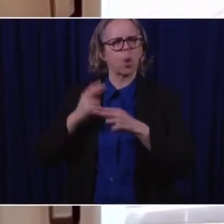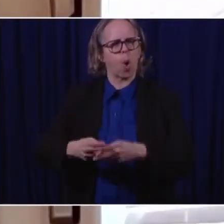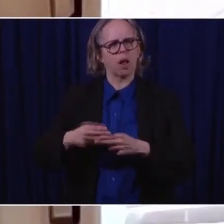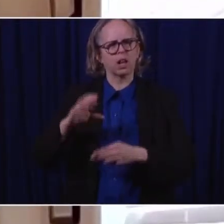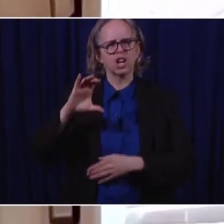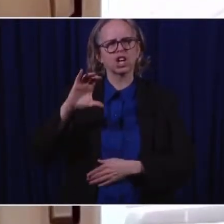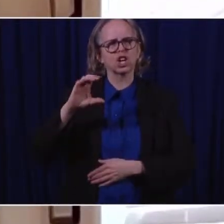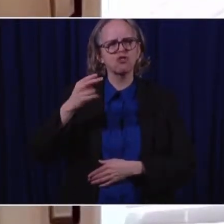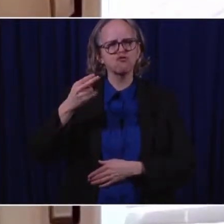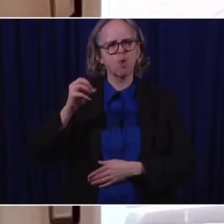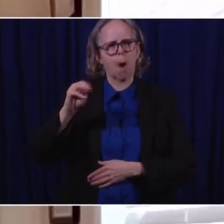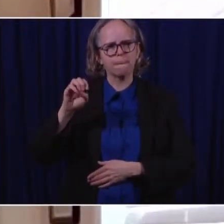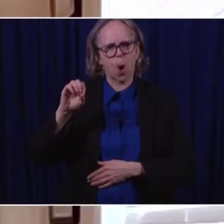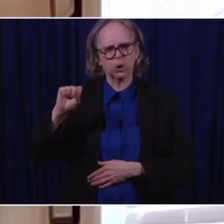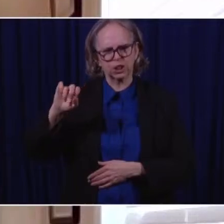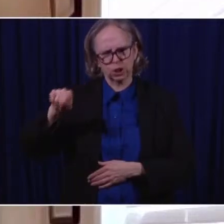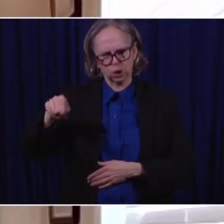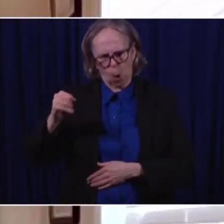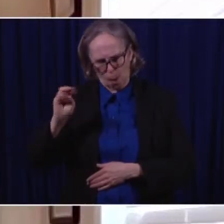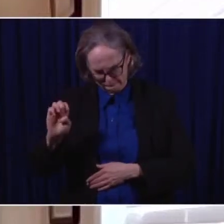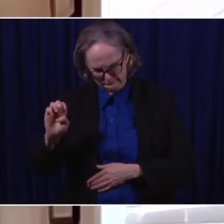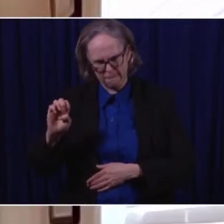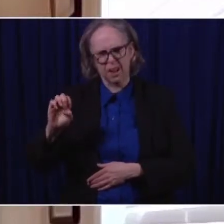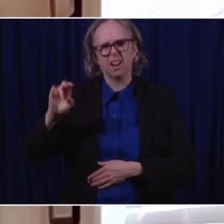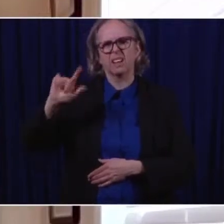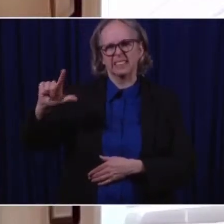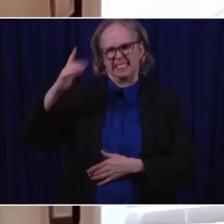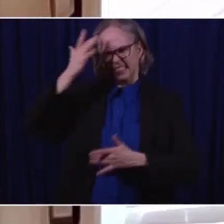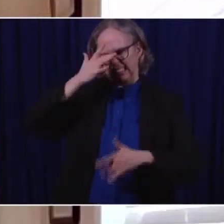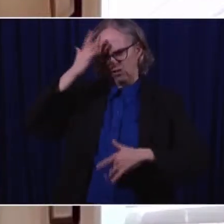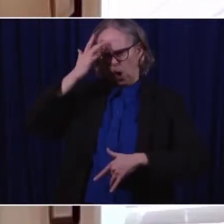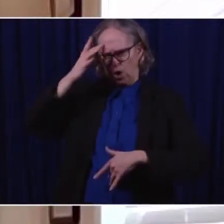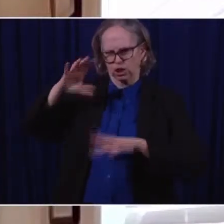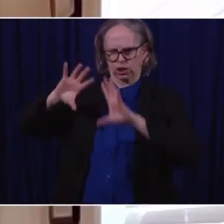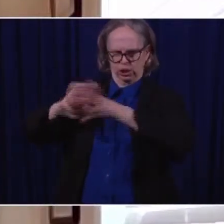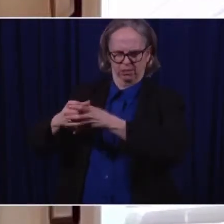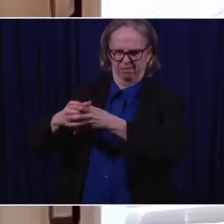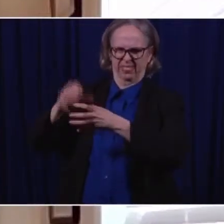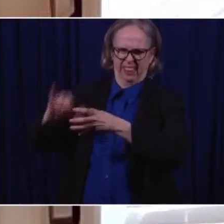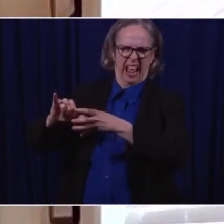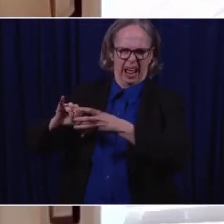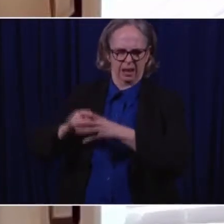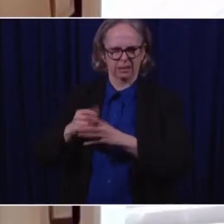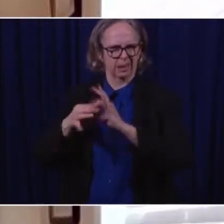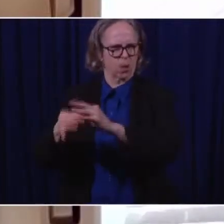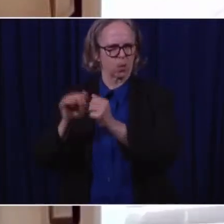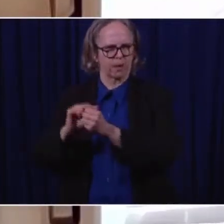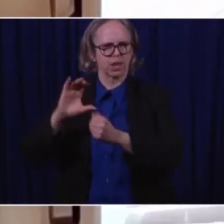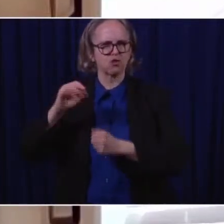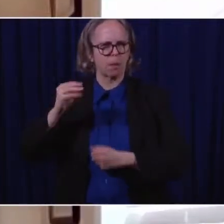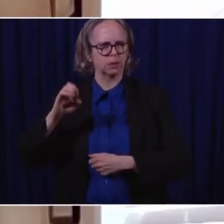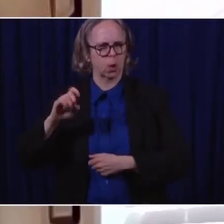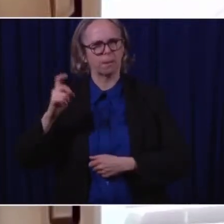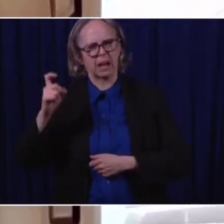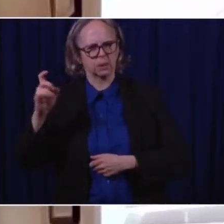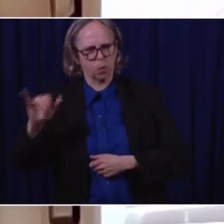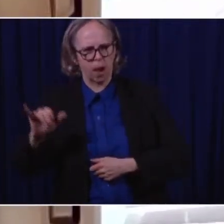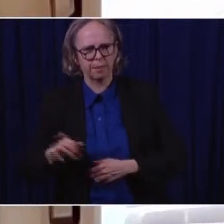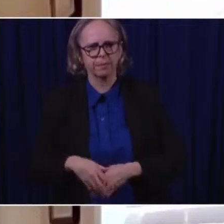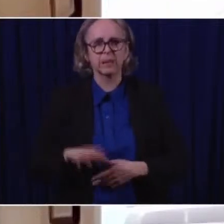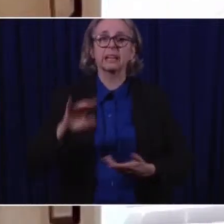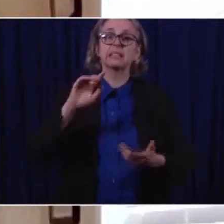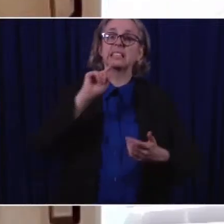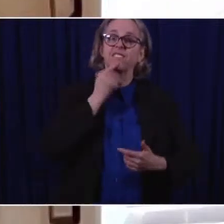disorders. Next, we have people with severe asthma. Again, in this case, we're